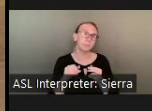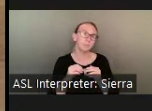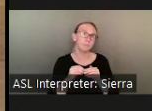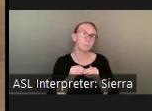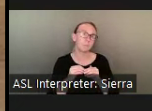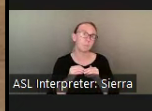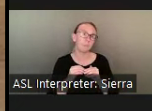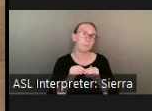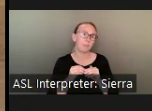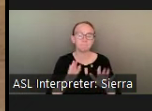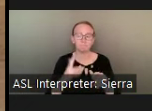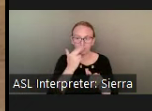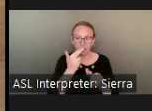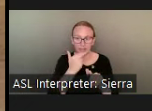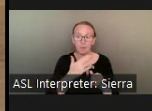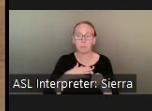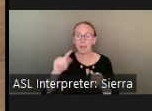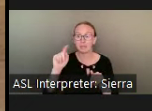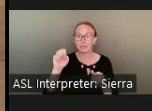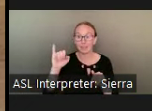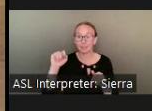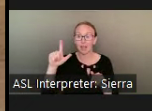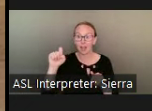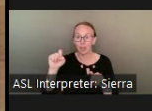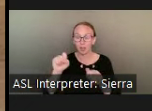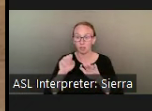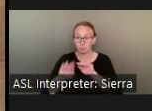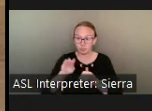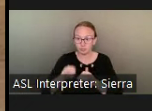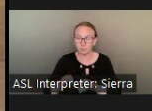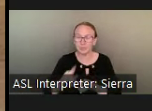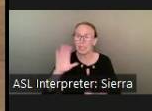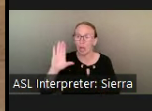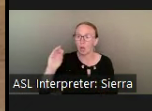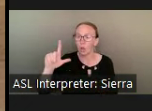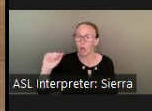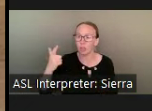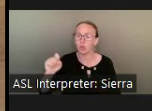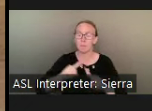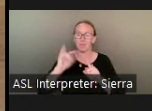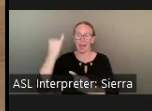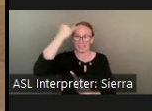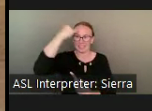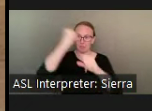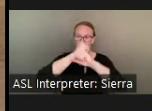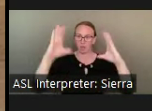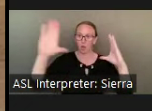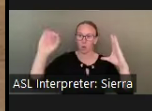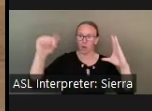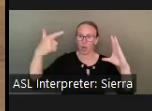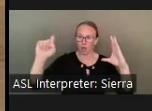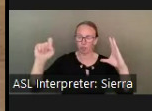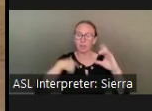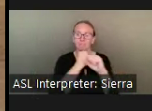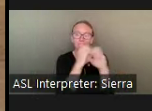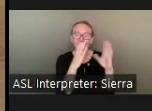it's funny because like my textiles are collages really, but I think I was thinking of collaging in a very different way. I don't know if it's maybe the scale